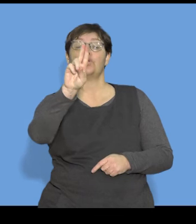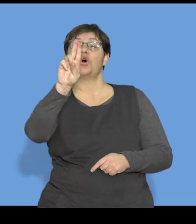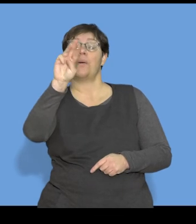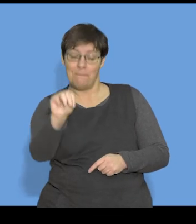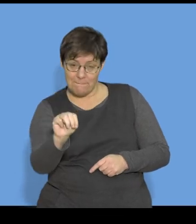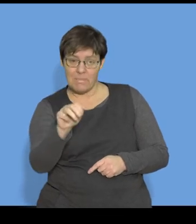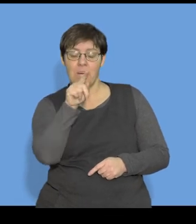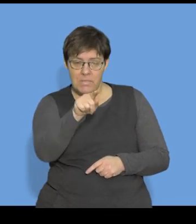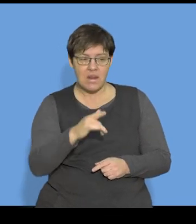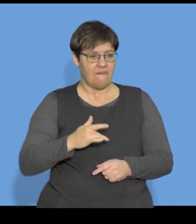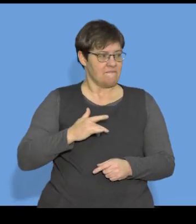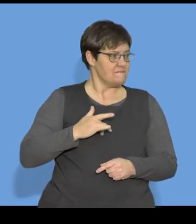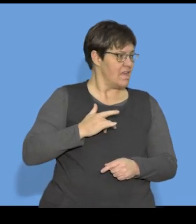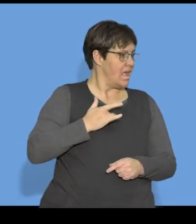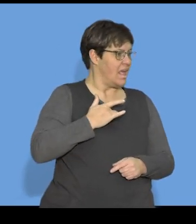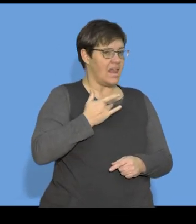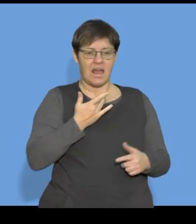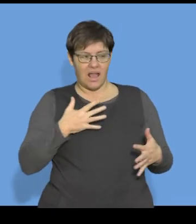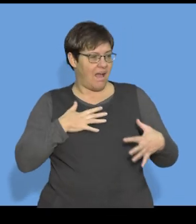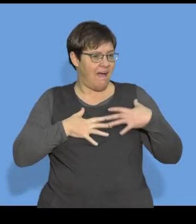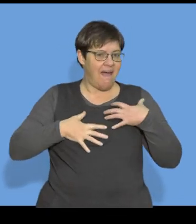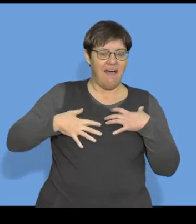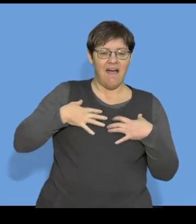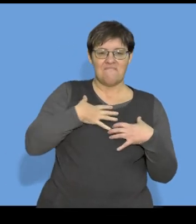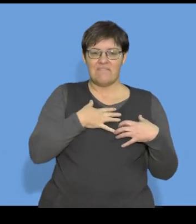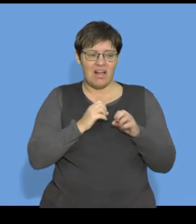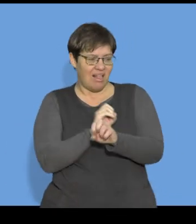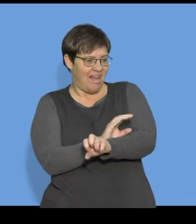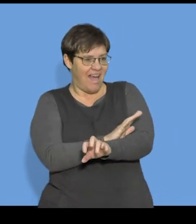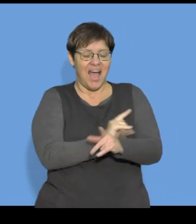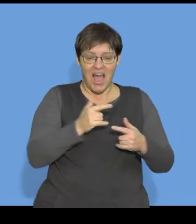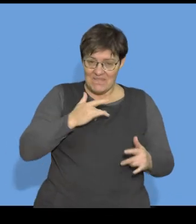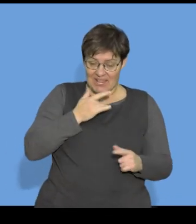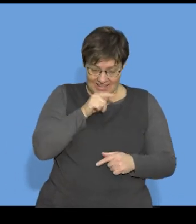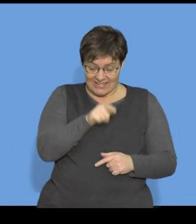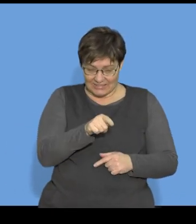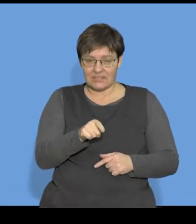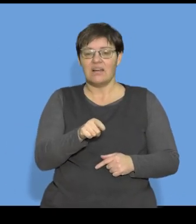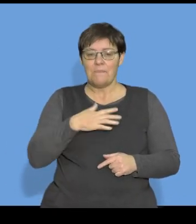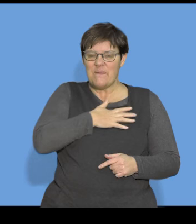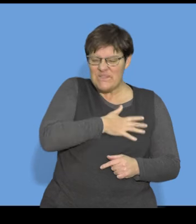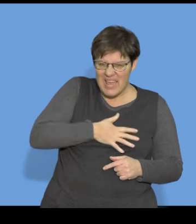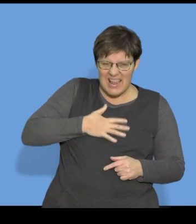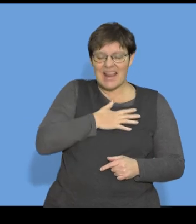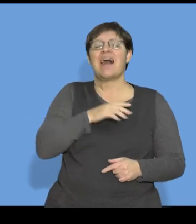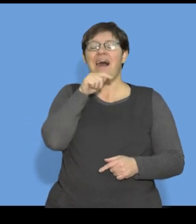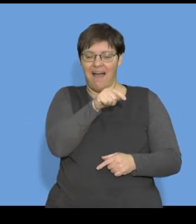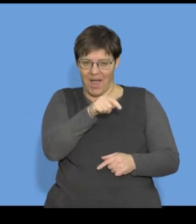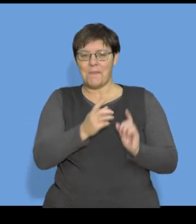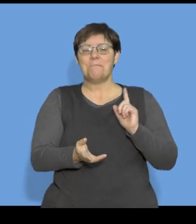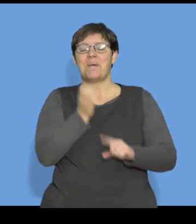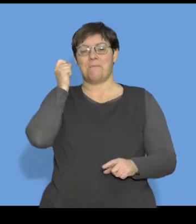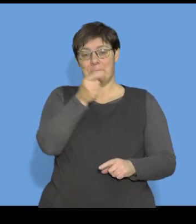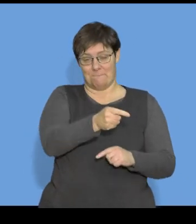interprets sensations. What are we talking about when we're talking about sensations? What you feel from the